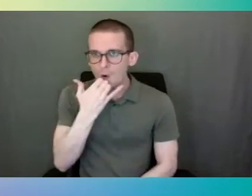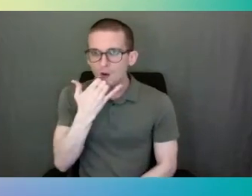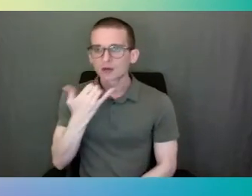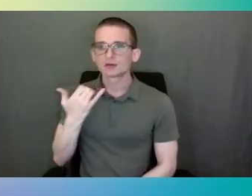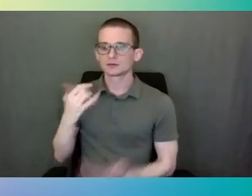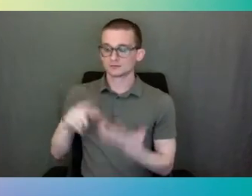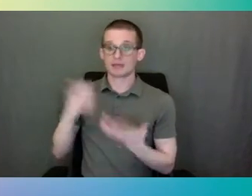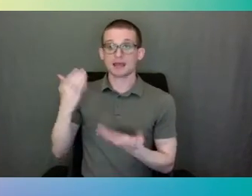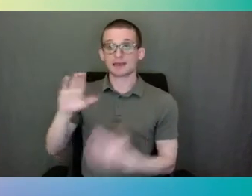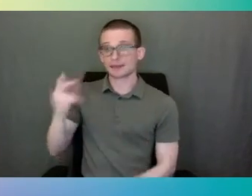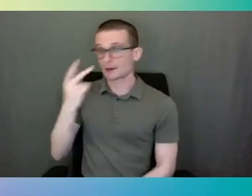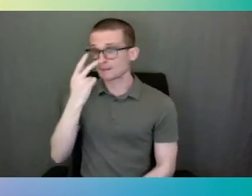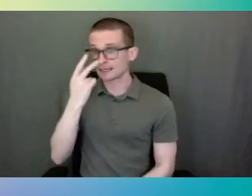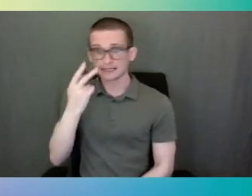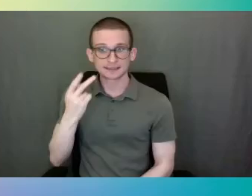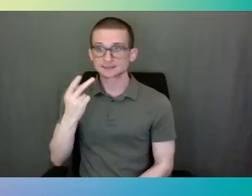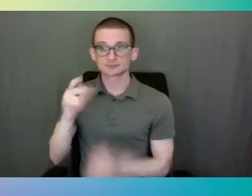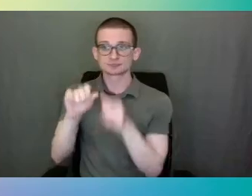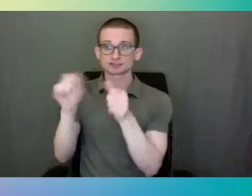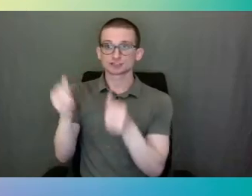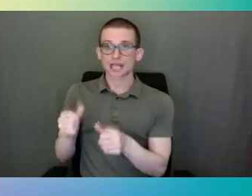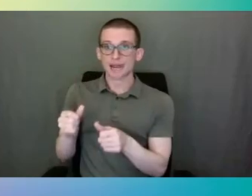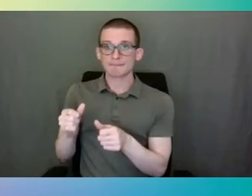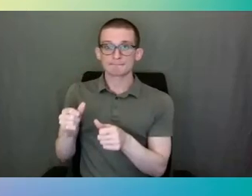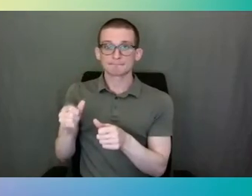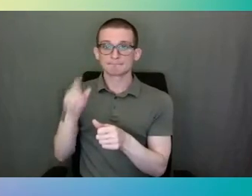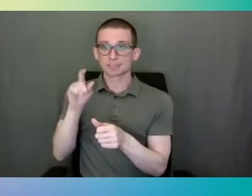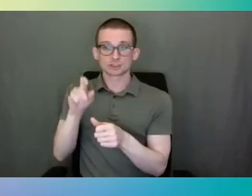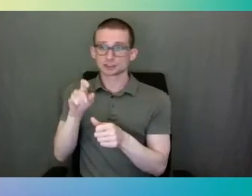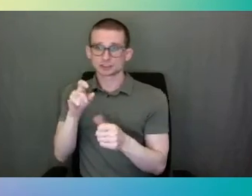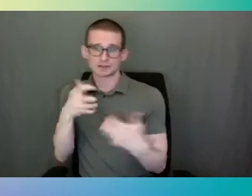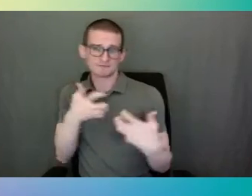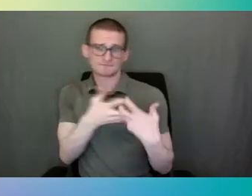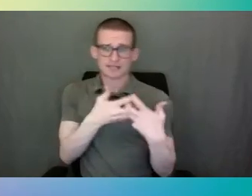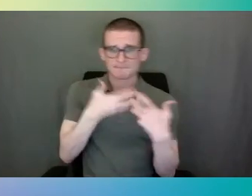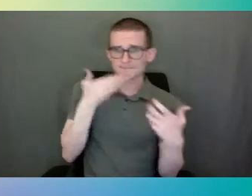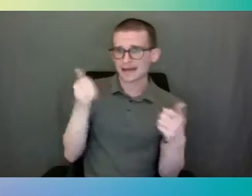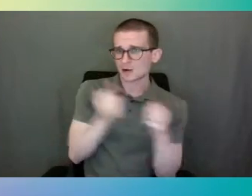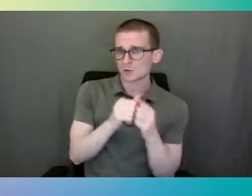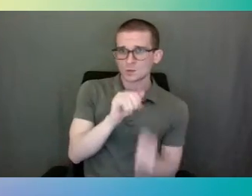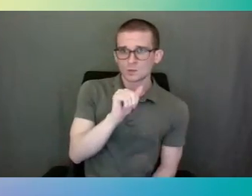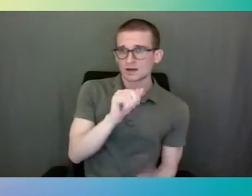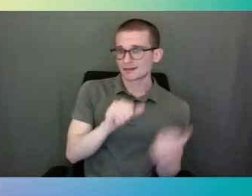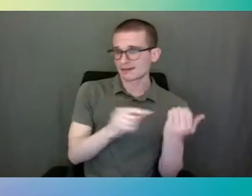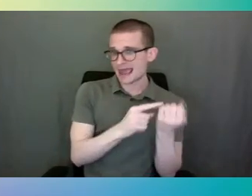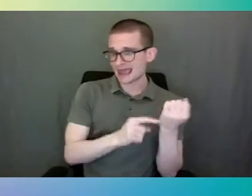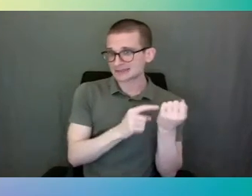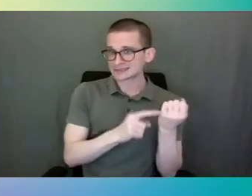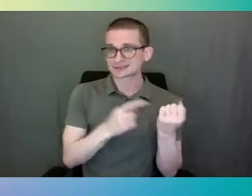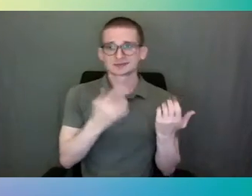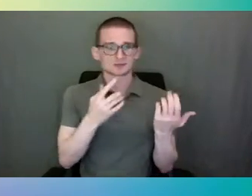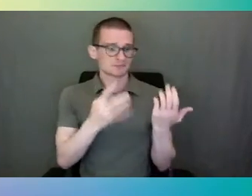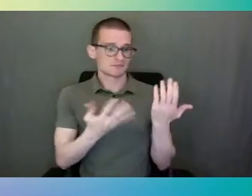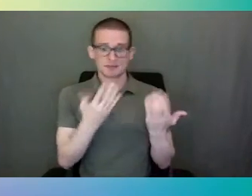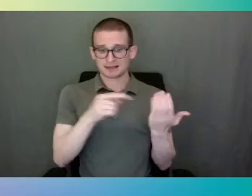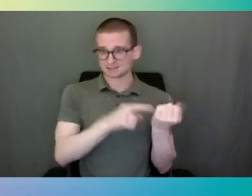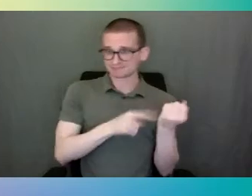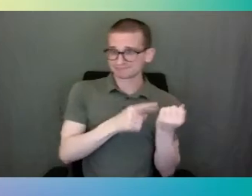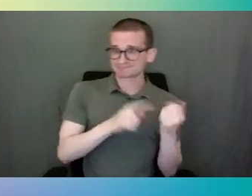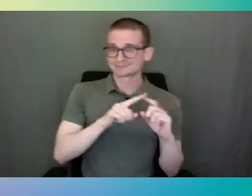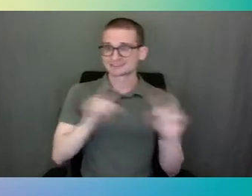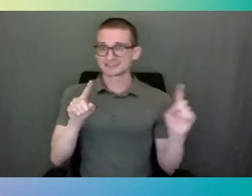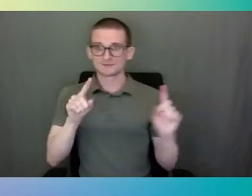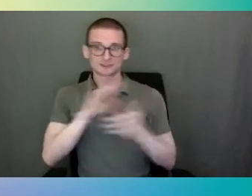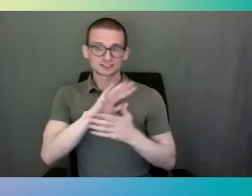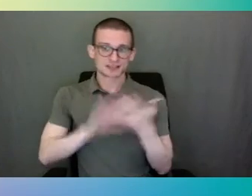is designed specifically to go into an anus, and maybe their anus is designed differently. They were actually looking at body parts to see,